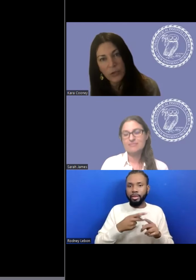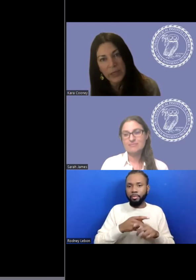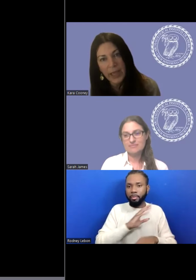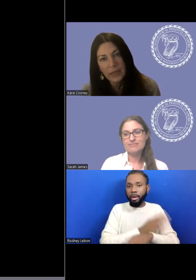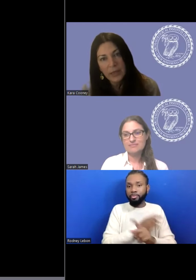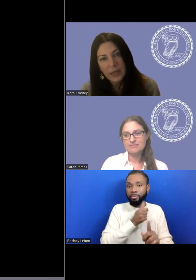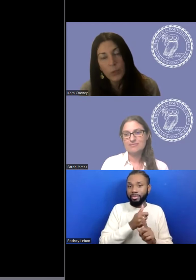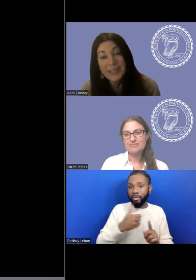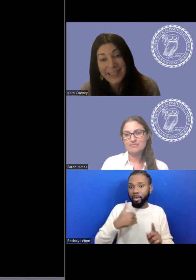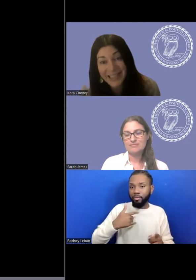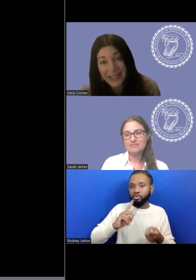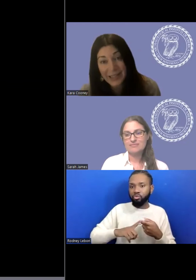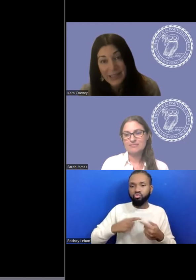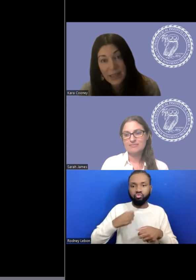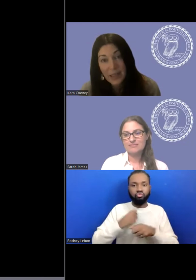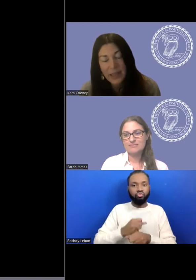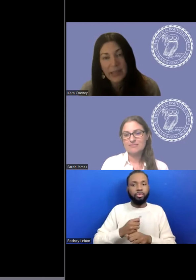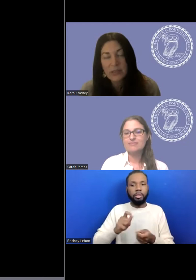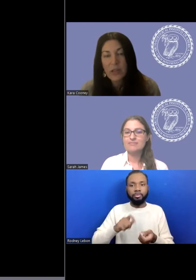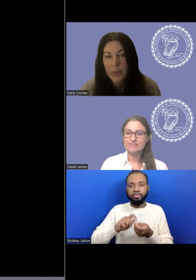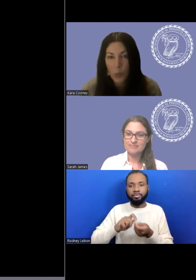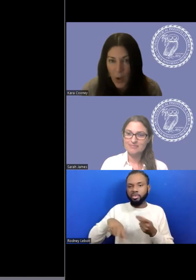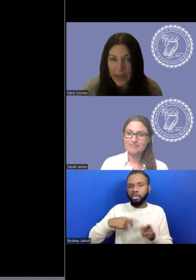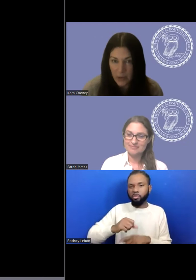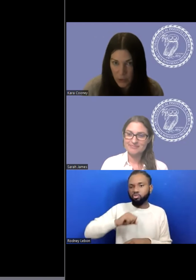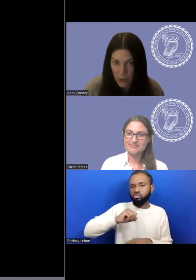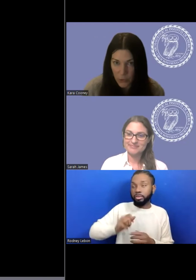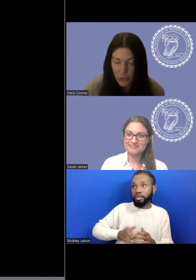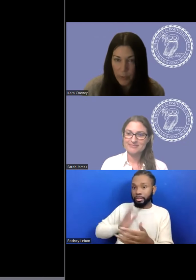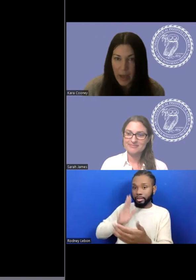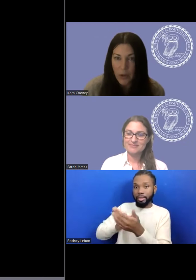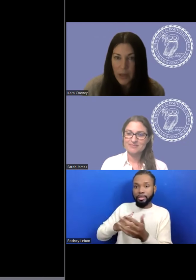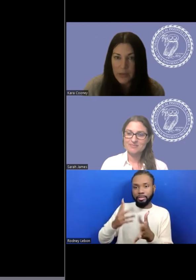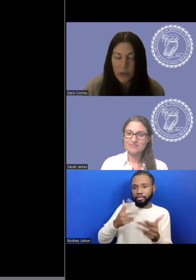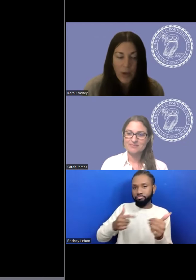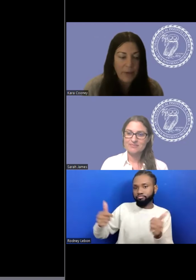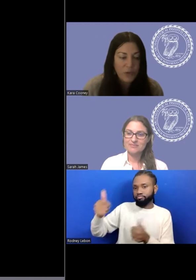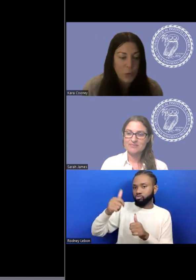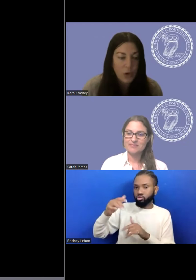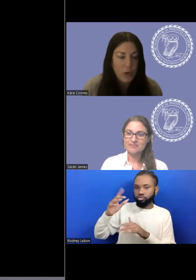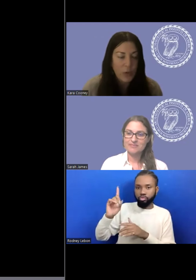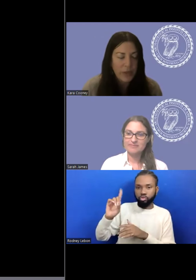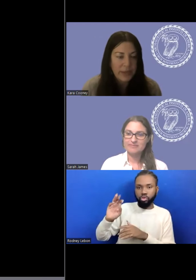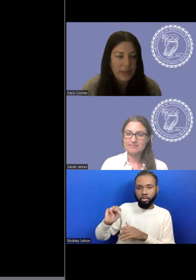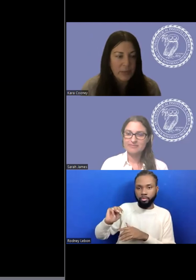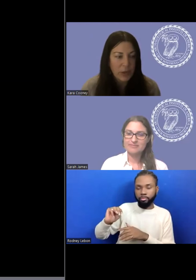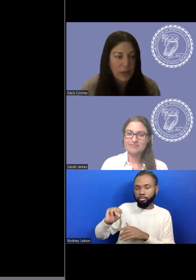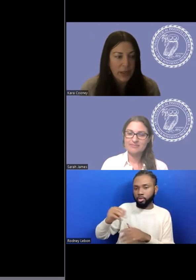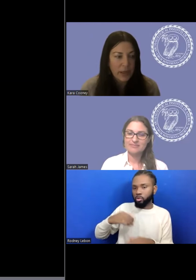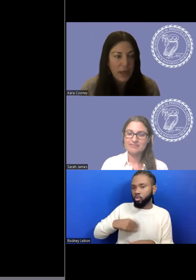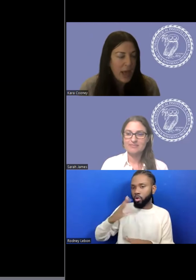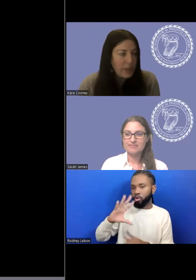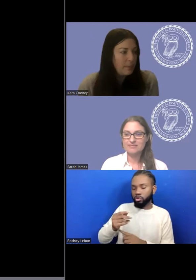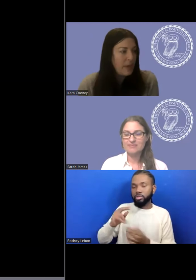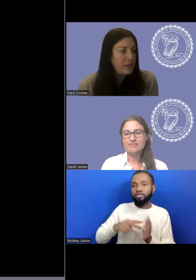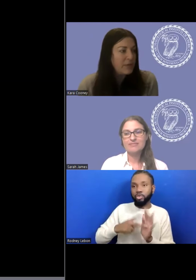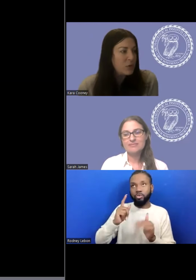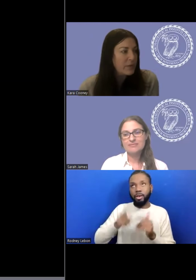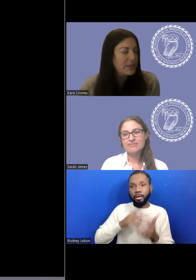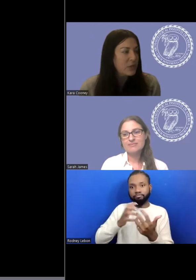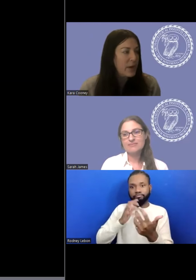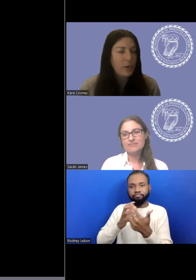to create a resistance against dominant white cultural power. So you have to work with the system that you're in. I mean,